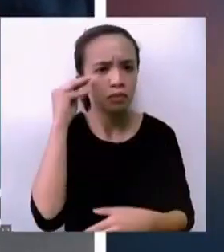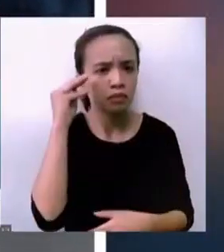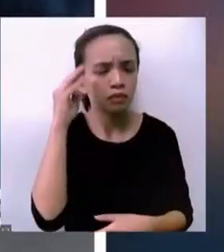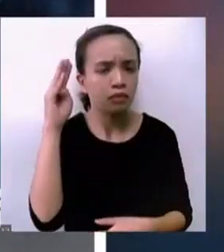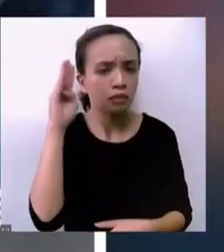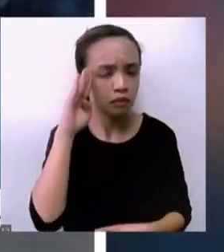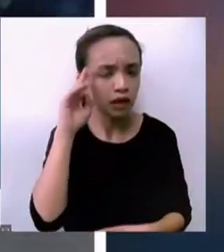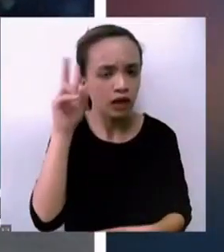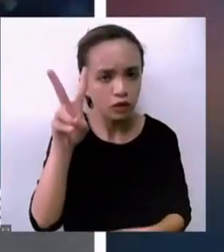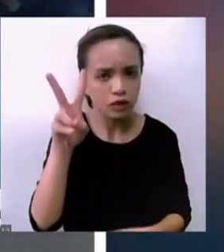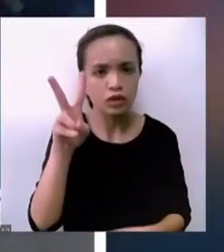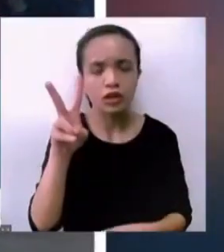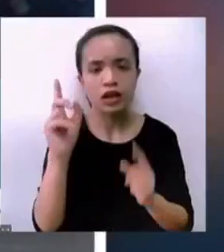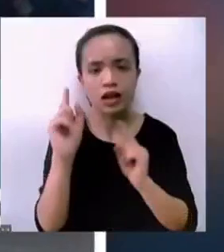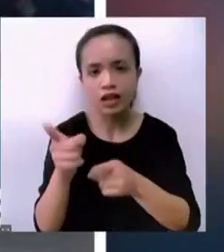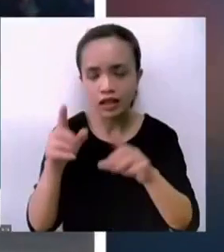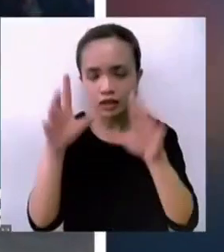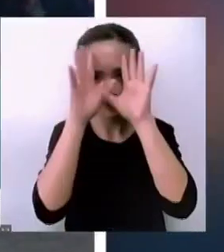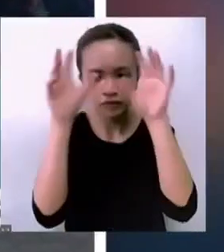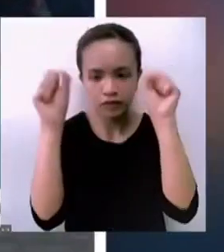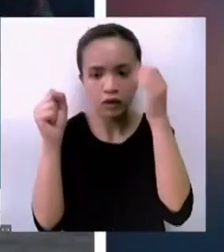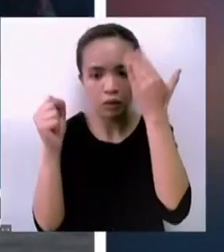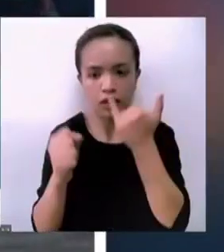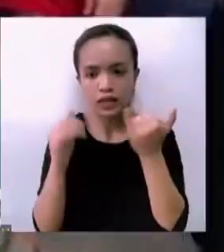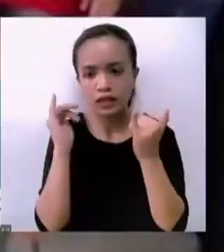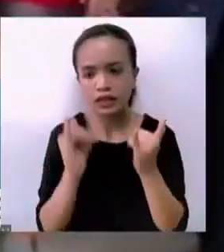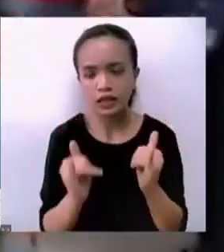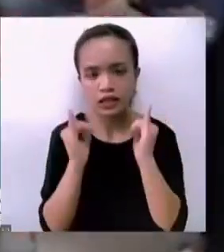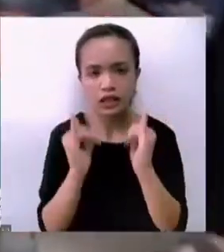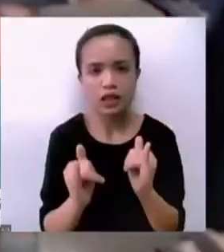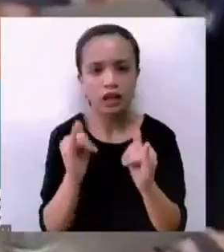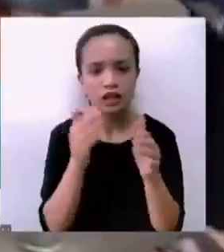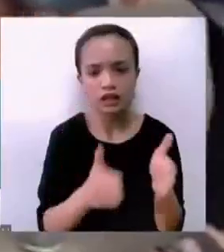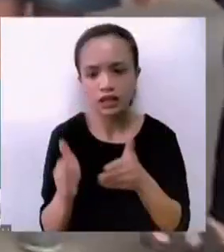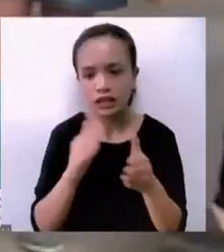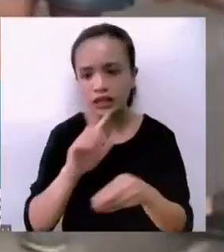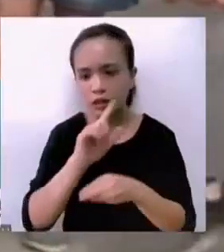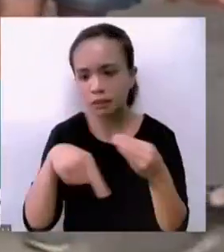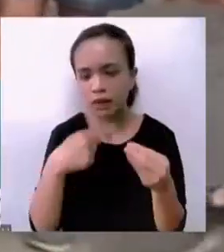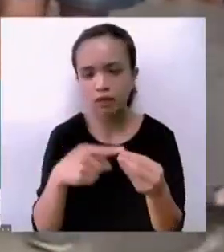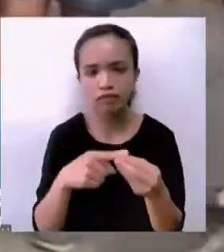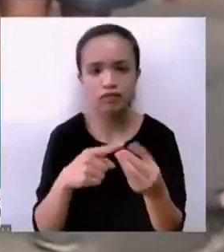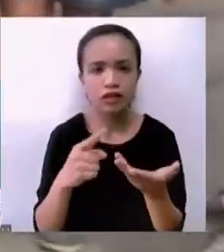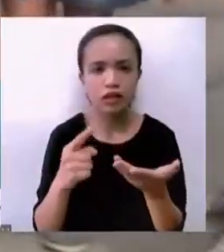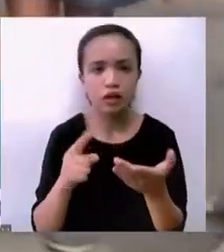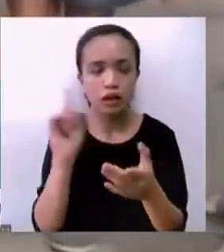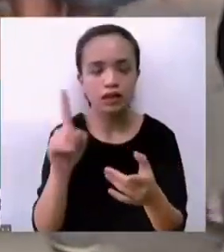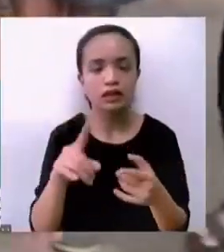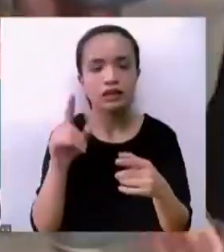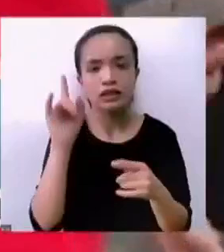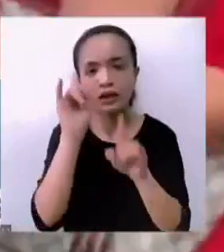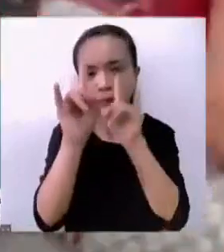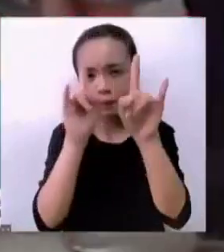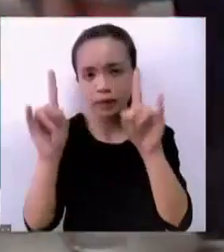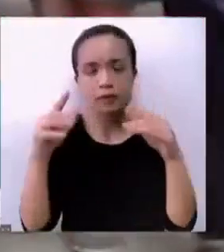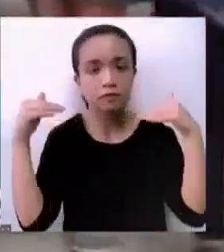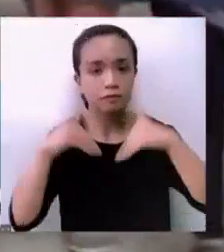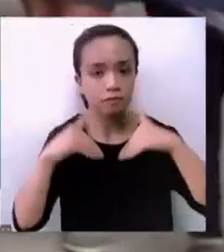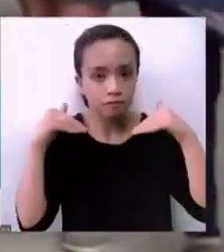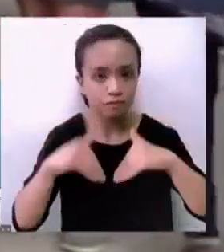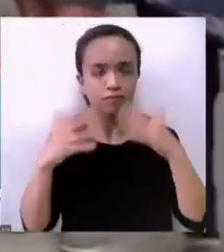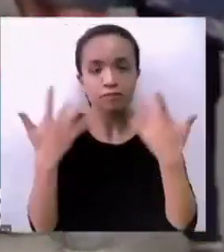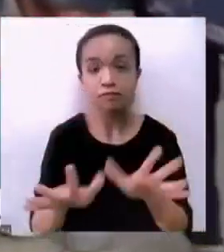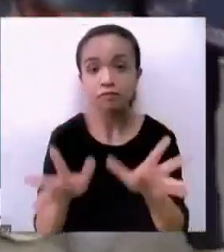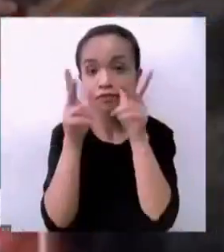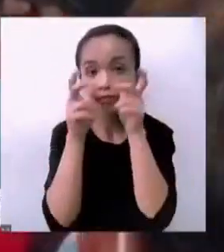presidential forums, since he usually talks about his plans for the country during campaign rallies. Now, after hearing Santa Cruz, the unit team